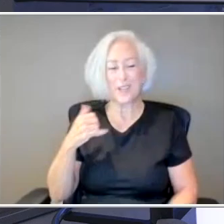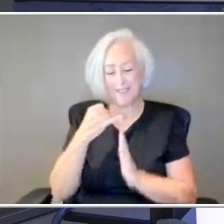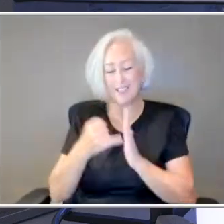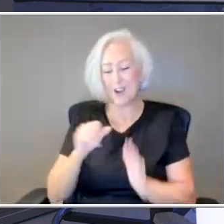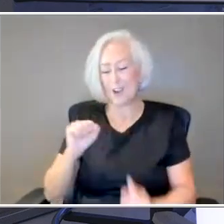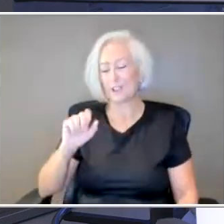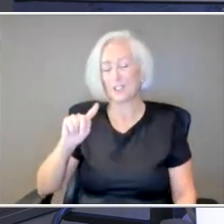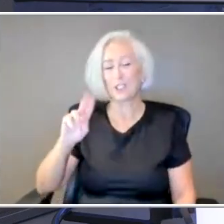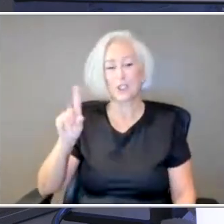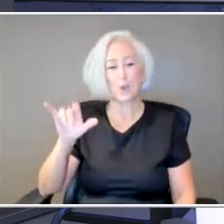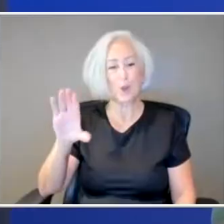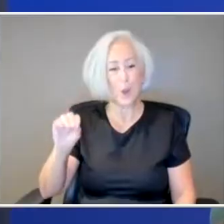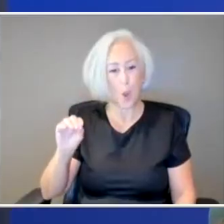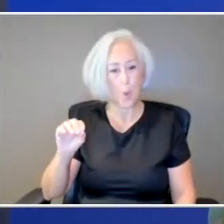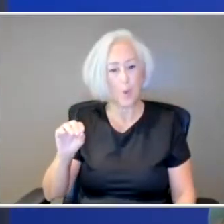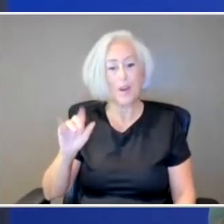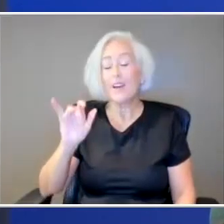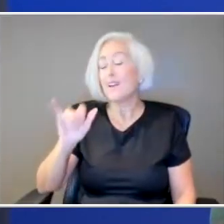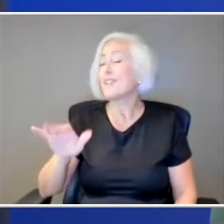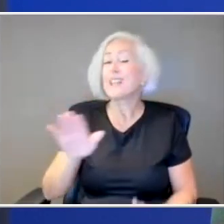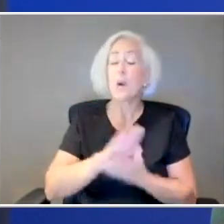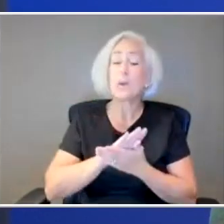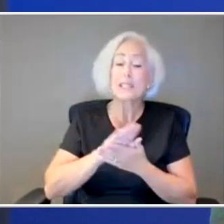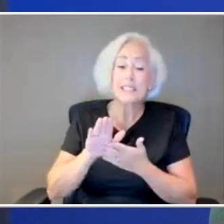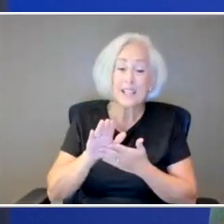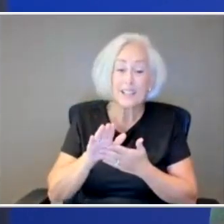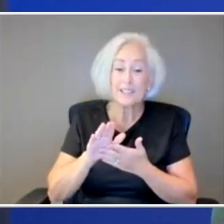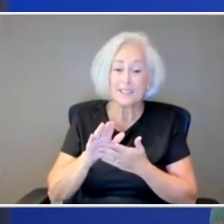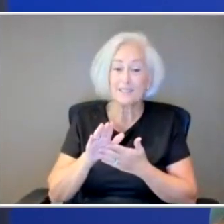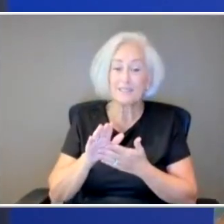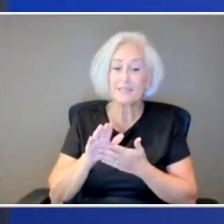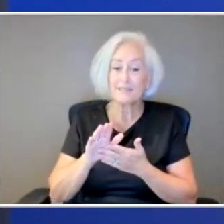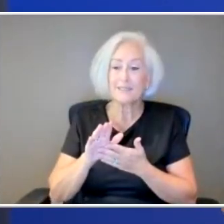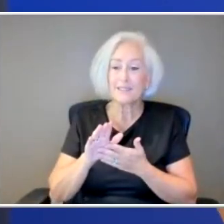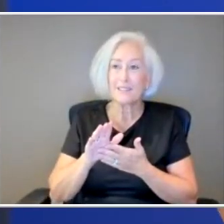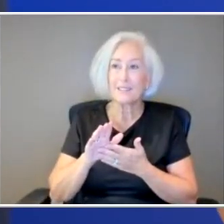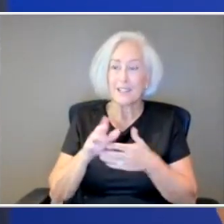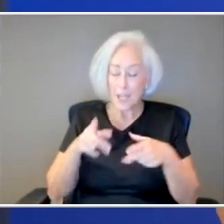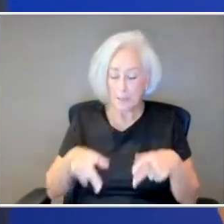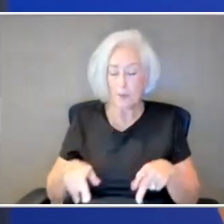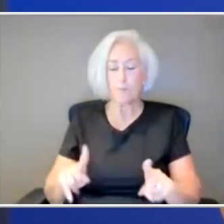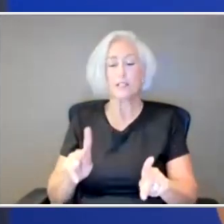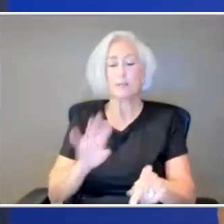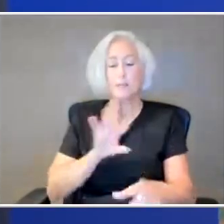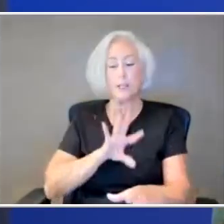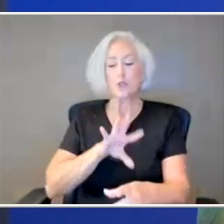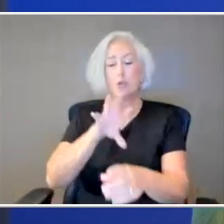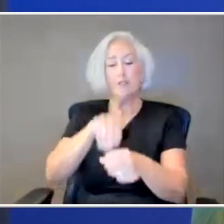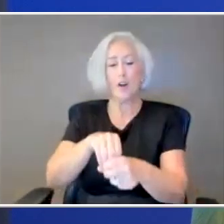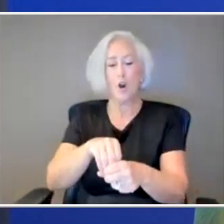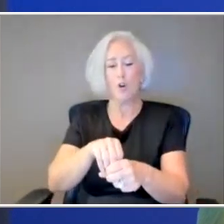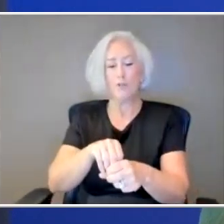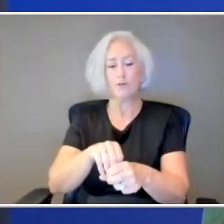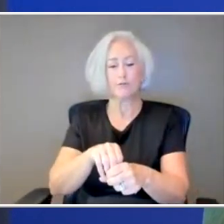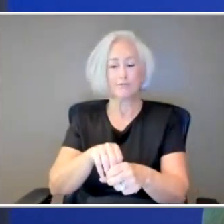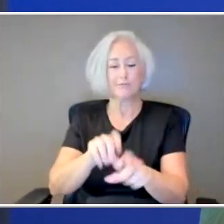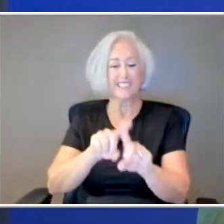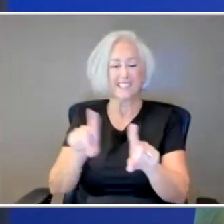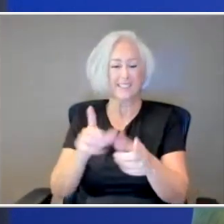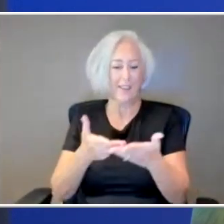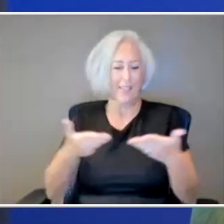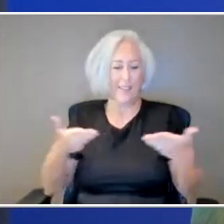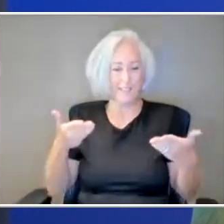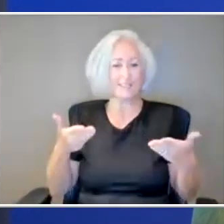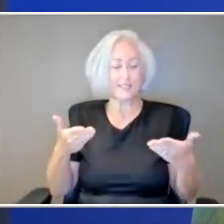of those things is also maybe giving yourself permission to engage in some different ways of,